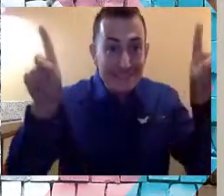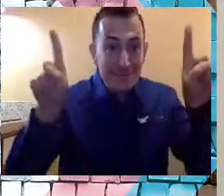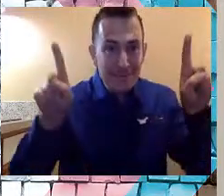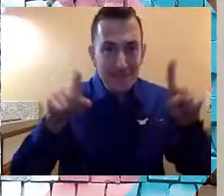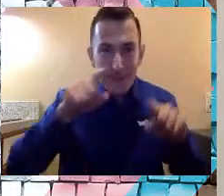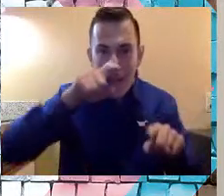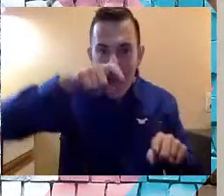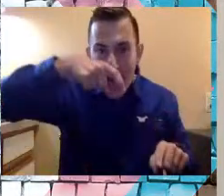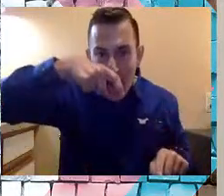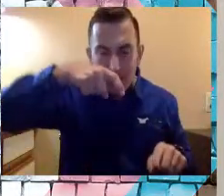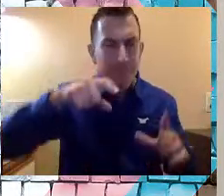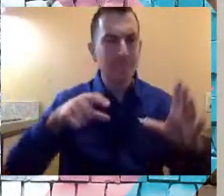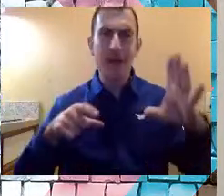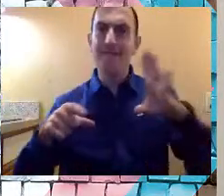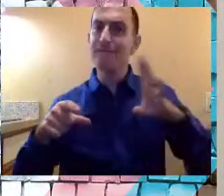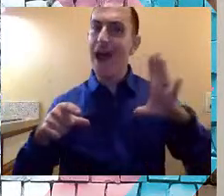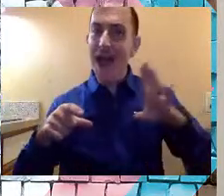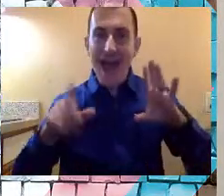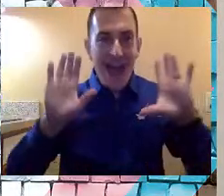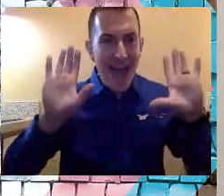long nose.